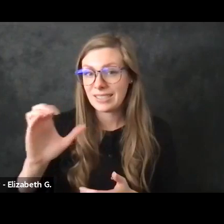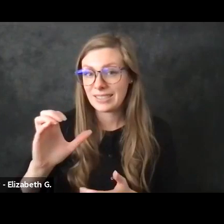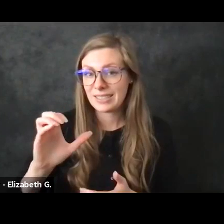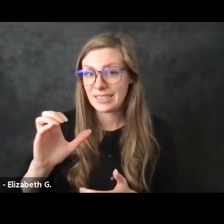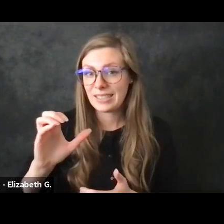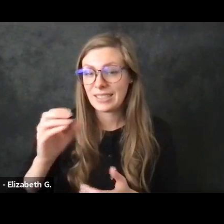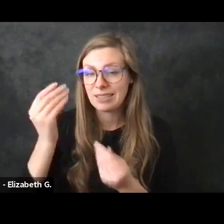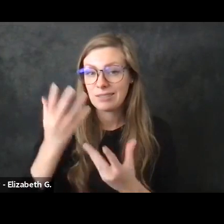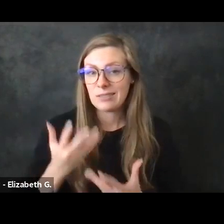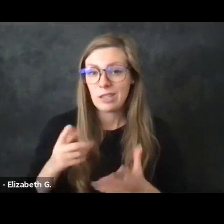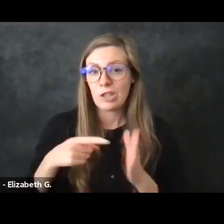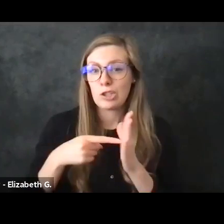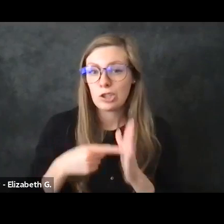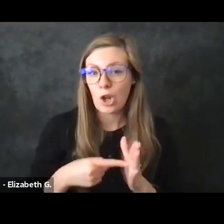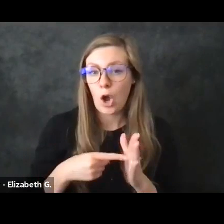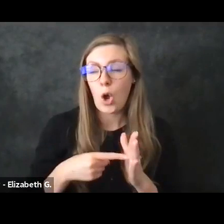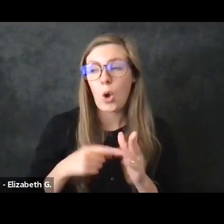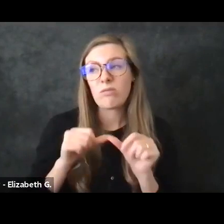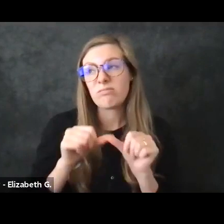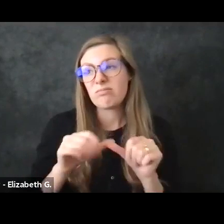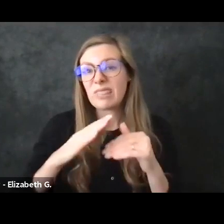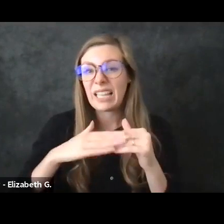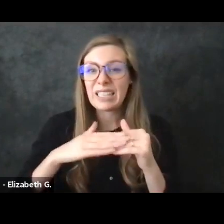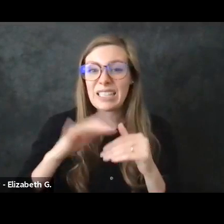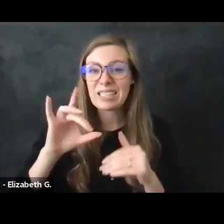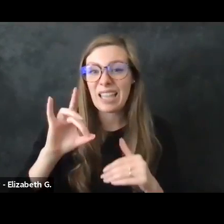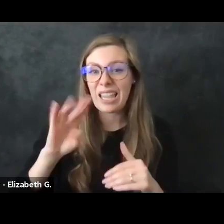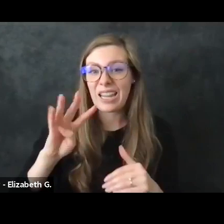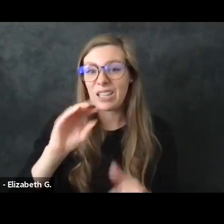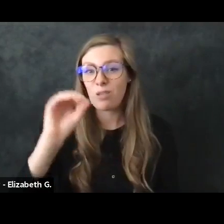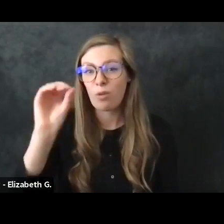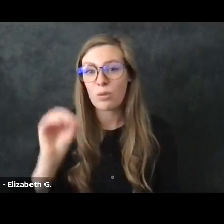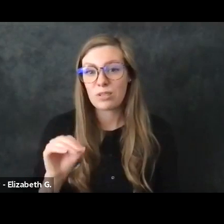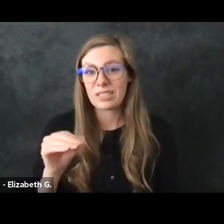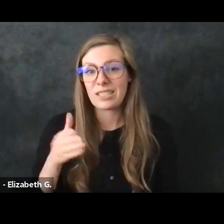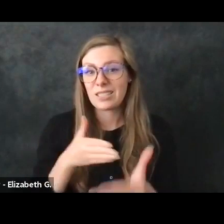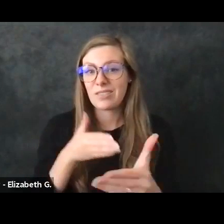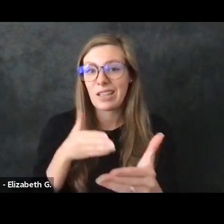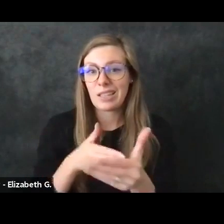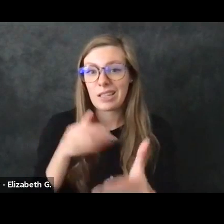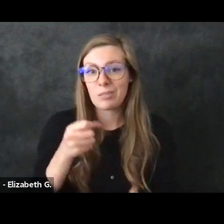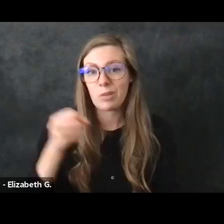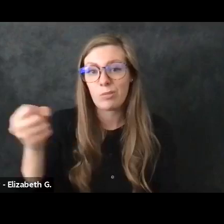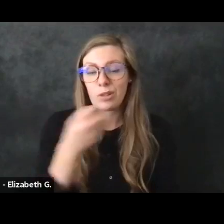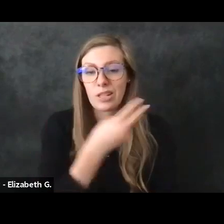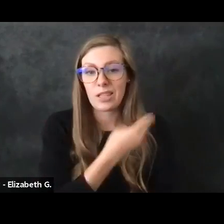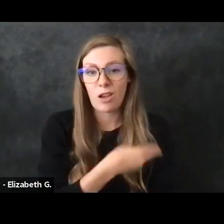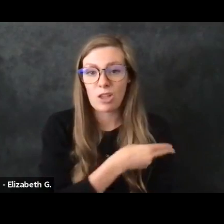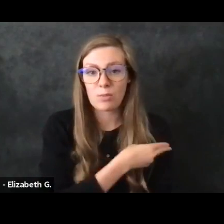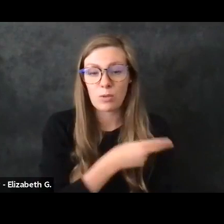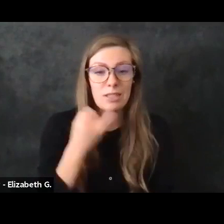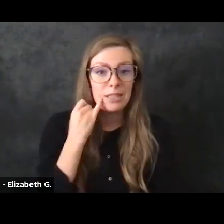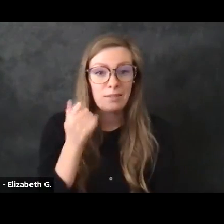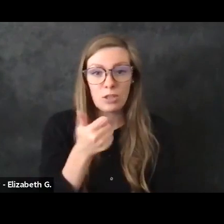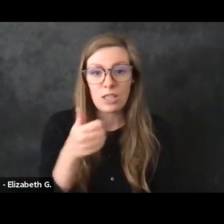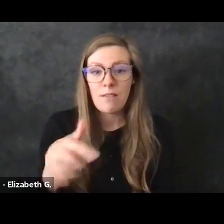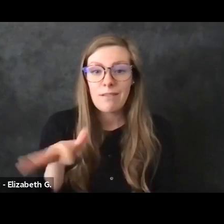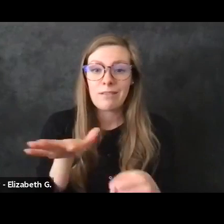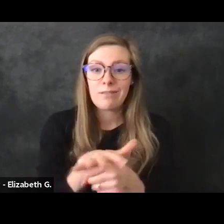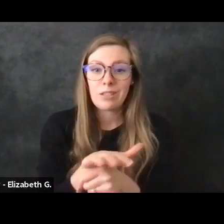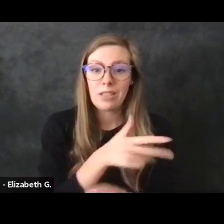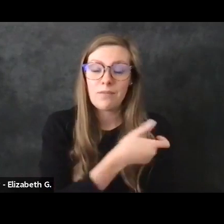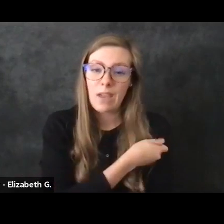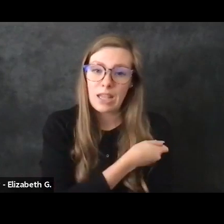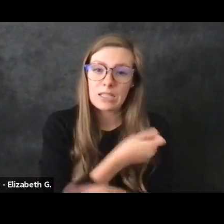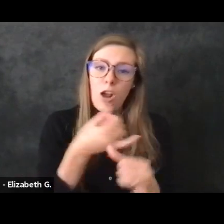Moderna vaccines remain at least 84% effective against hospitalizations. So those who are fully vaccinated are still protected from the